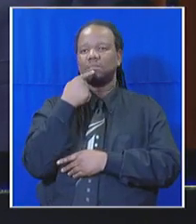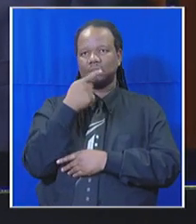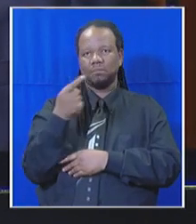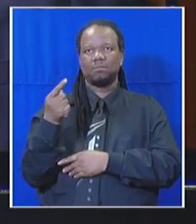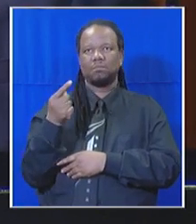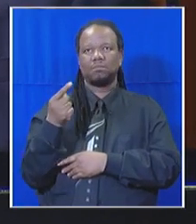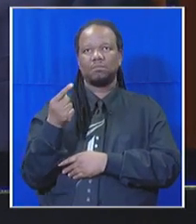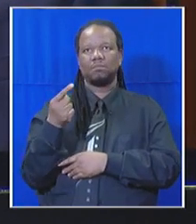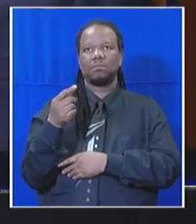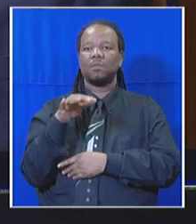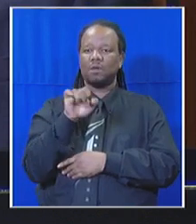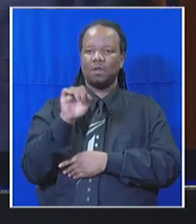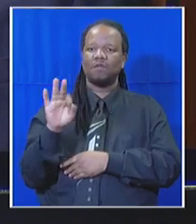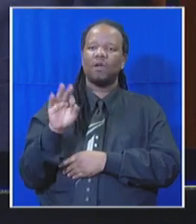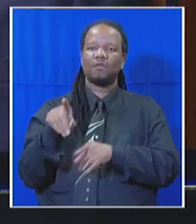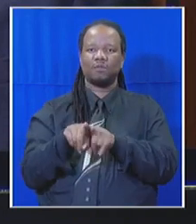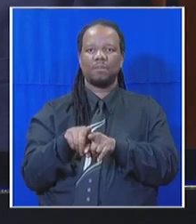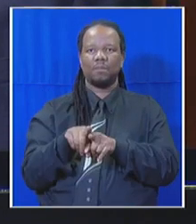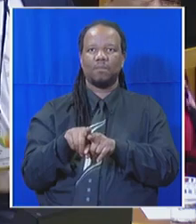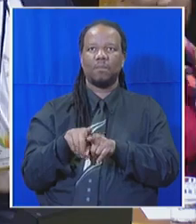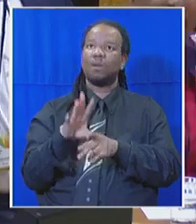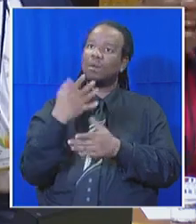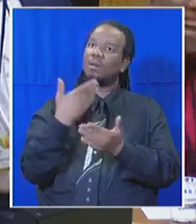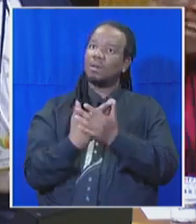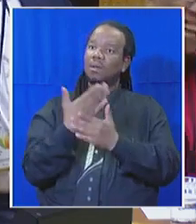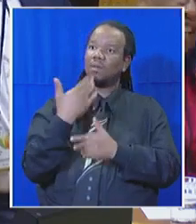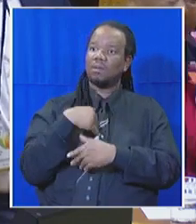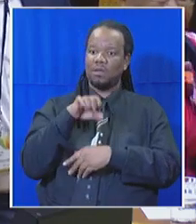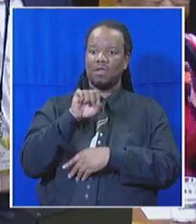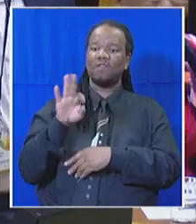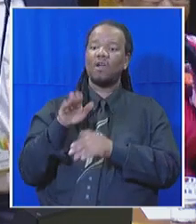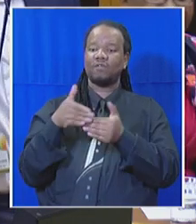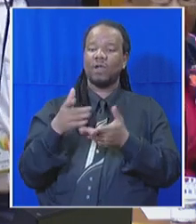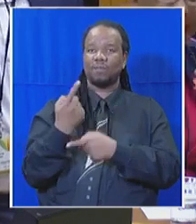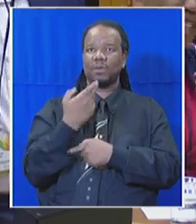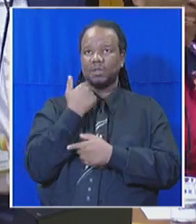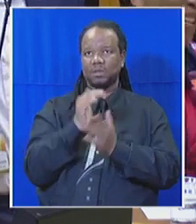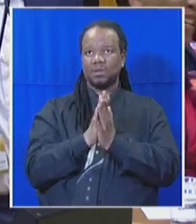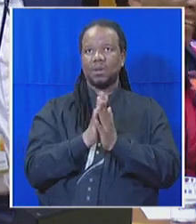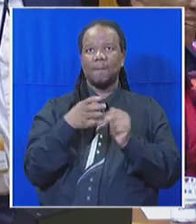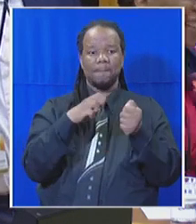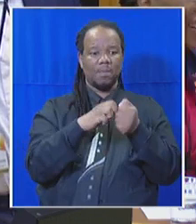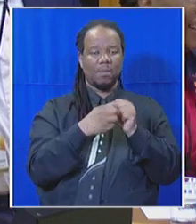you. So is the EFF. Can you start with us this time, Honorable? It's not a problem.